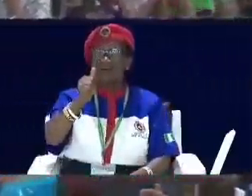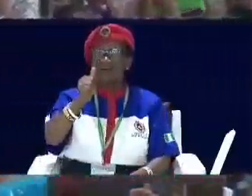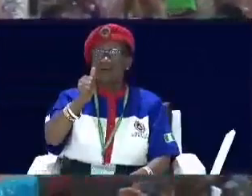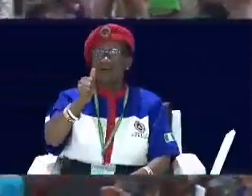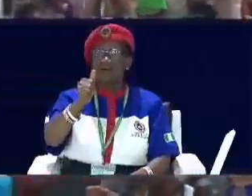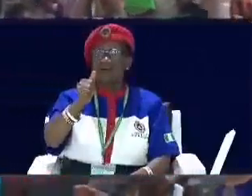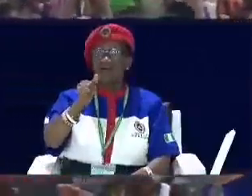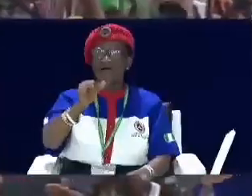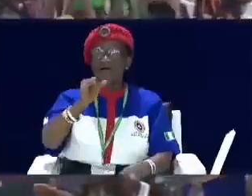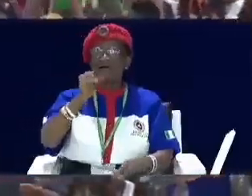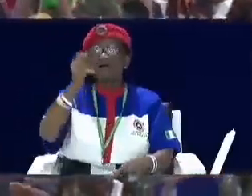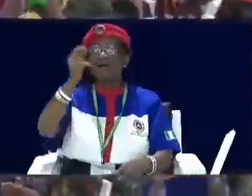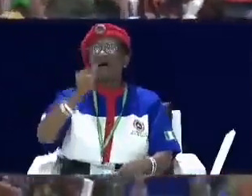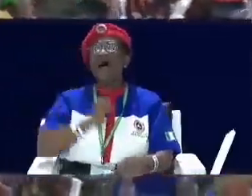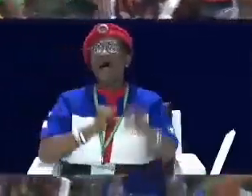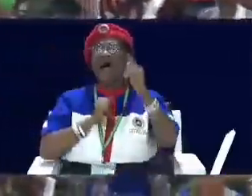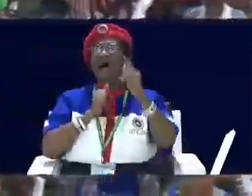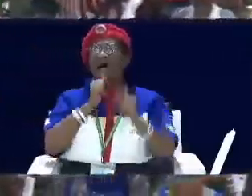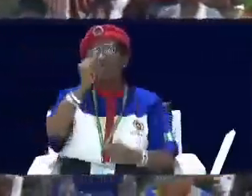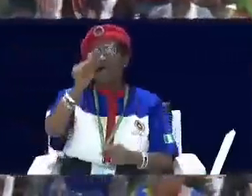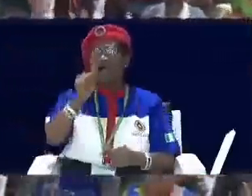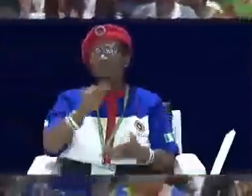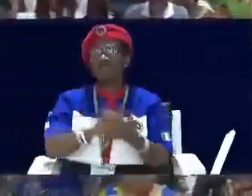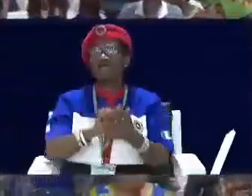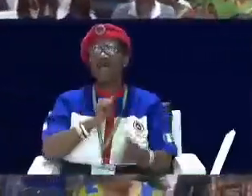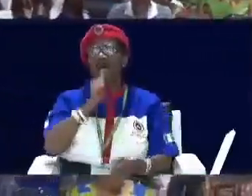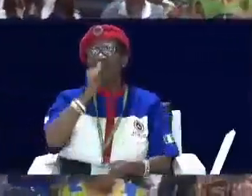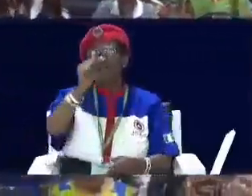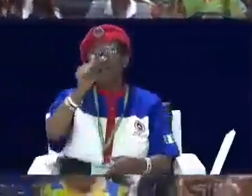The I am that I am. The